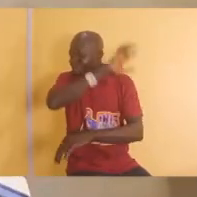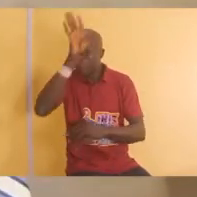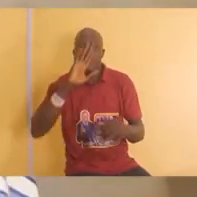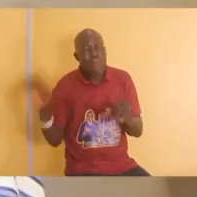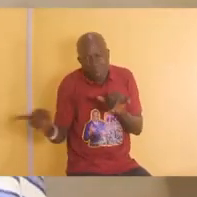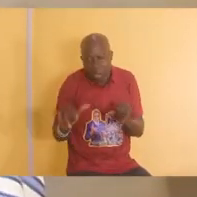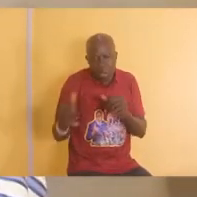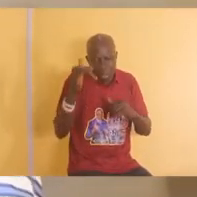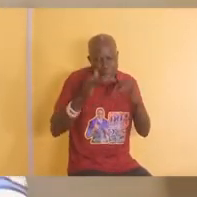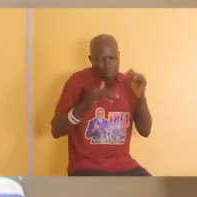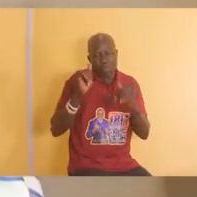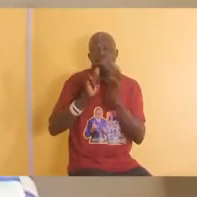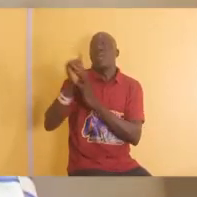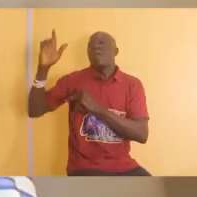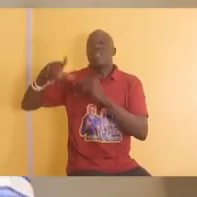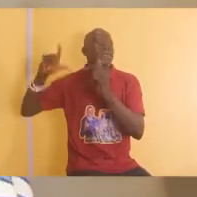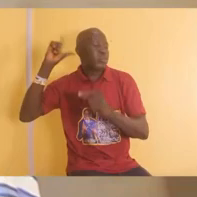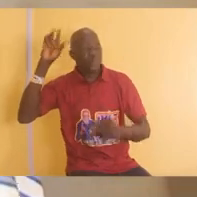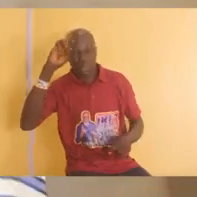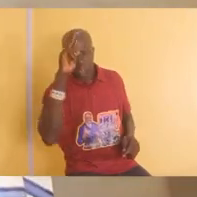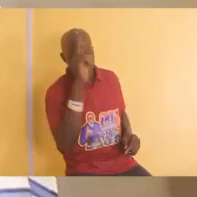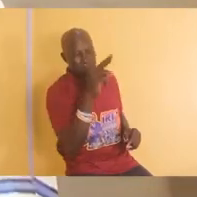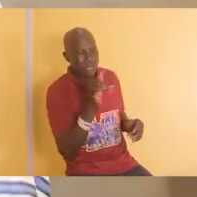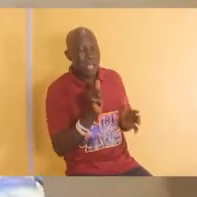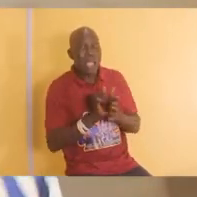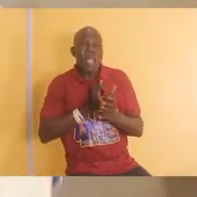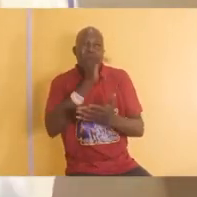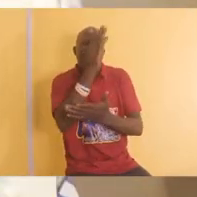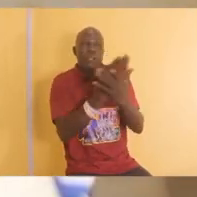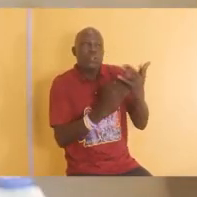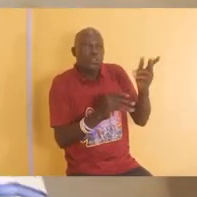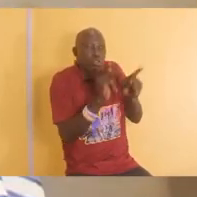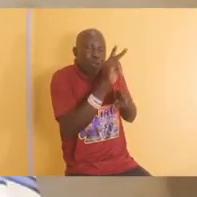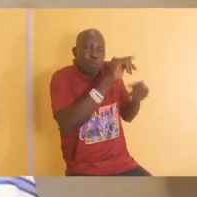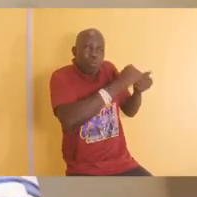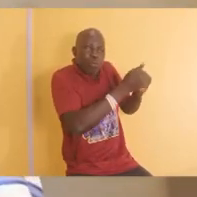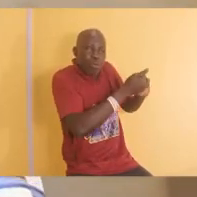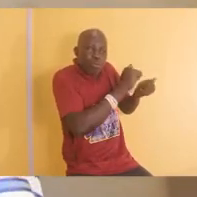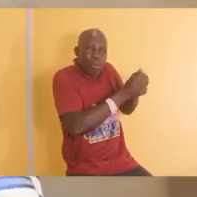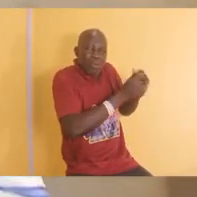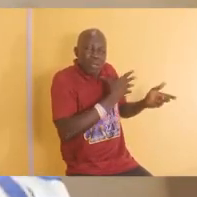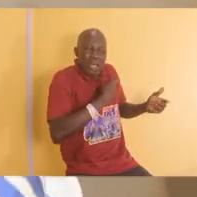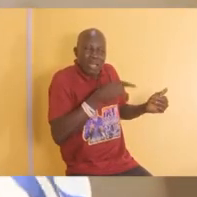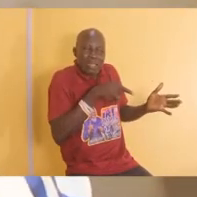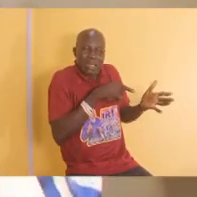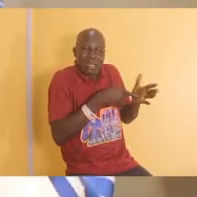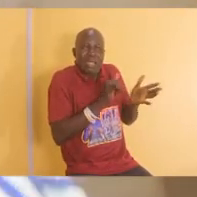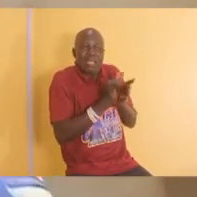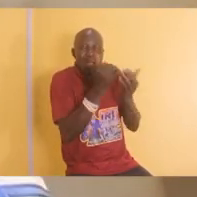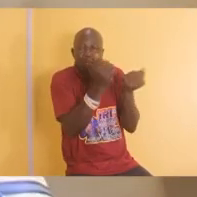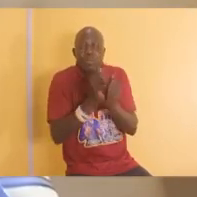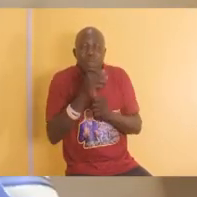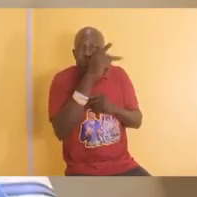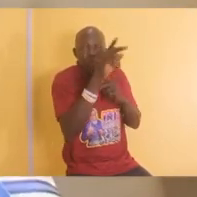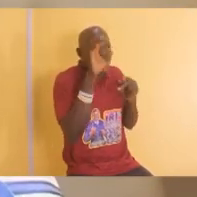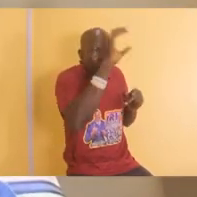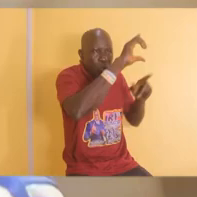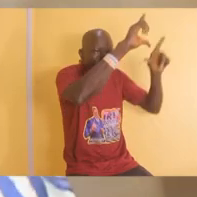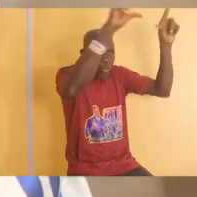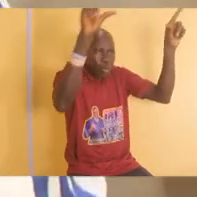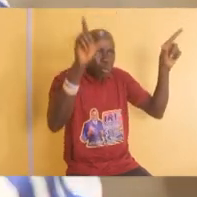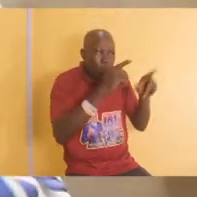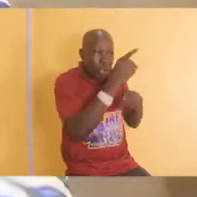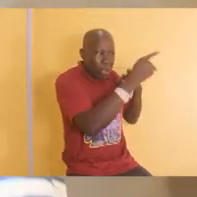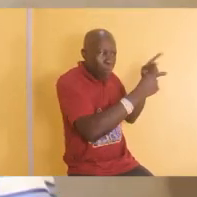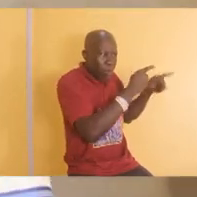You could not meet up with the society. Hey, me, sir. Listen to me, sir. I want to sort of buy you. All the problem like this. No, Jacob, what will it come? That made me to locate